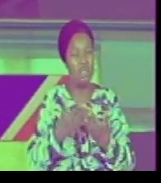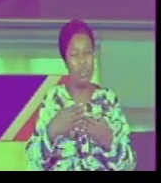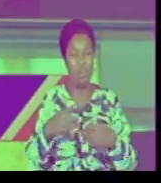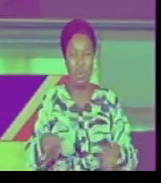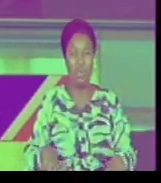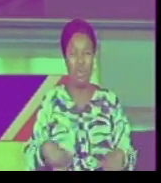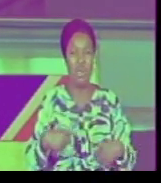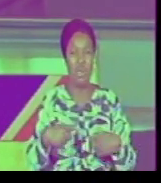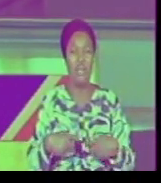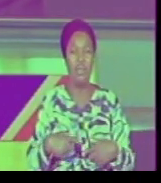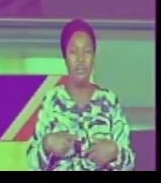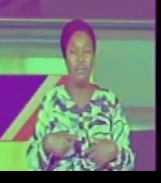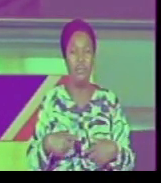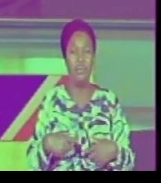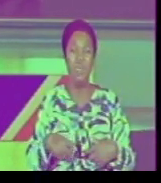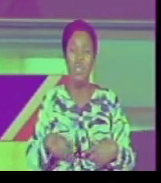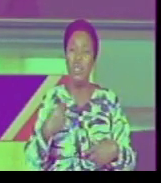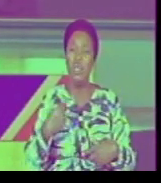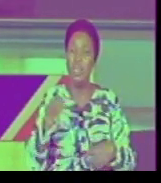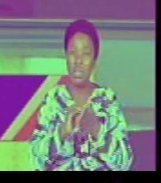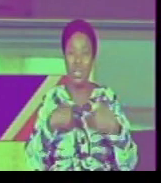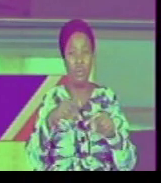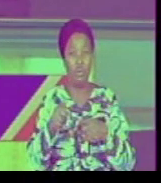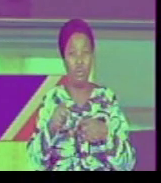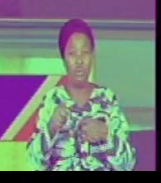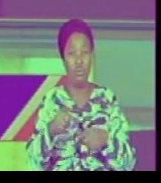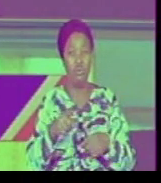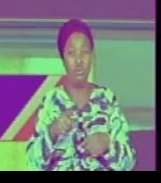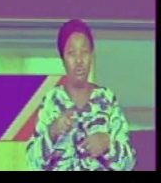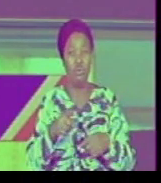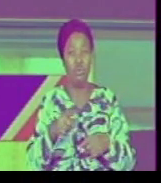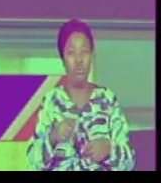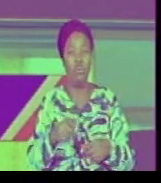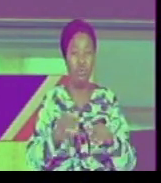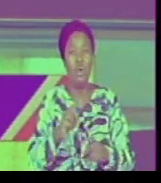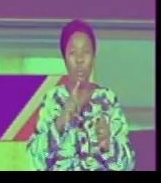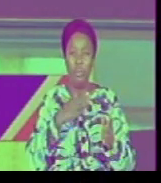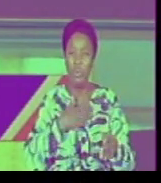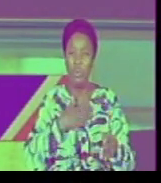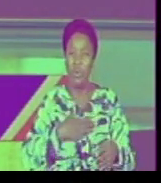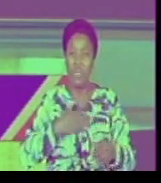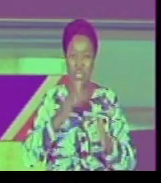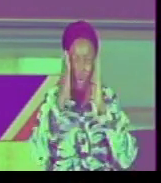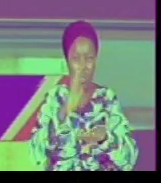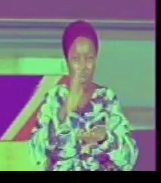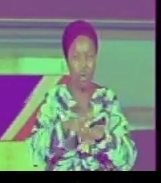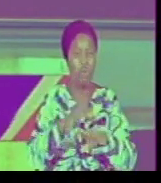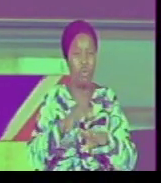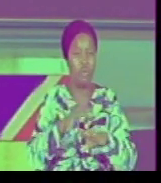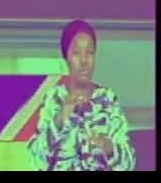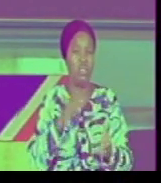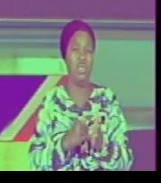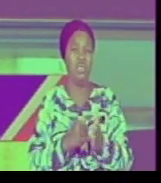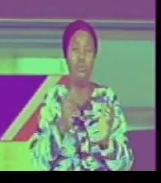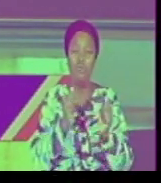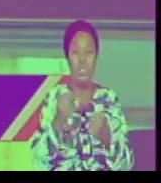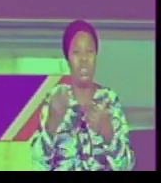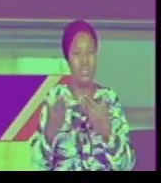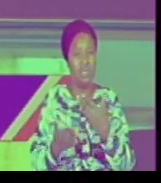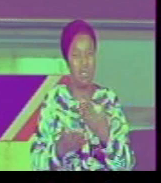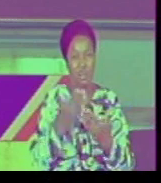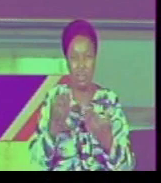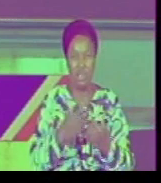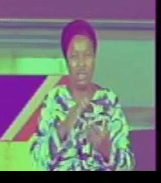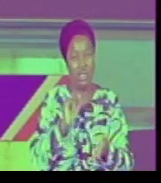you to do, concentrate on it, and just simply, it's not complicated, with simplicity. That's number one. Look